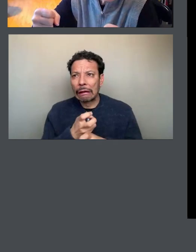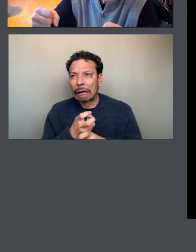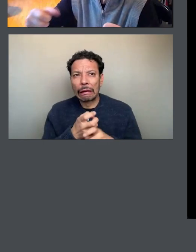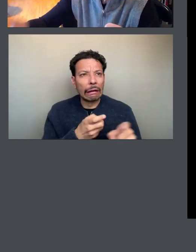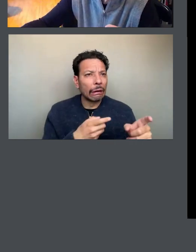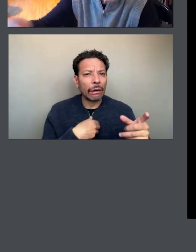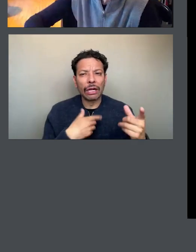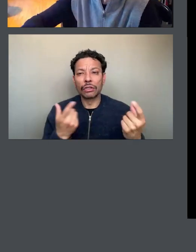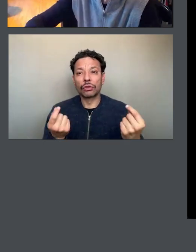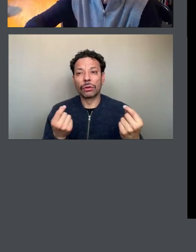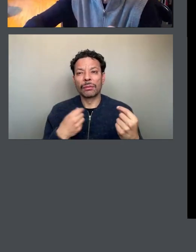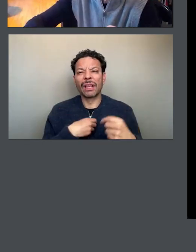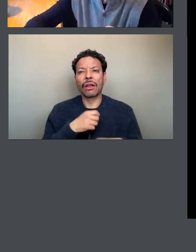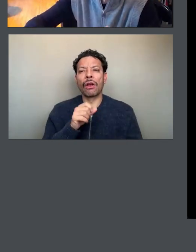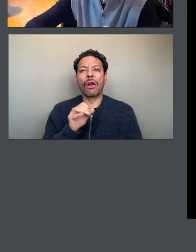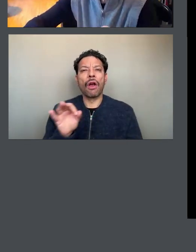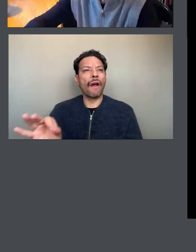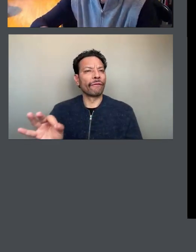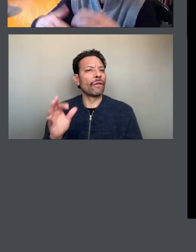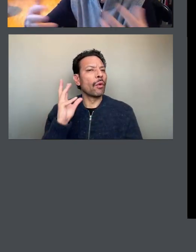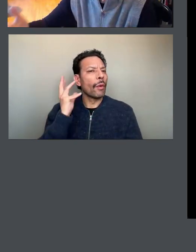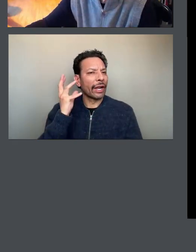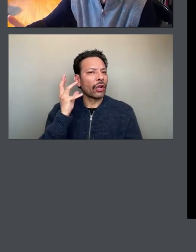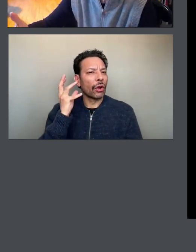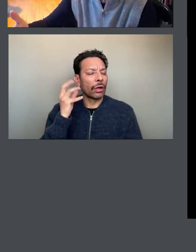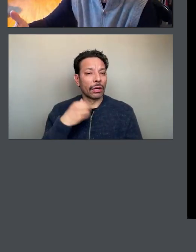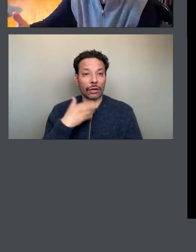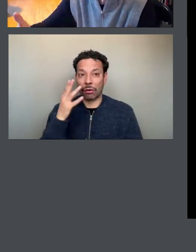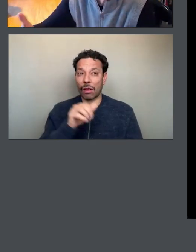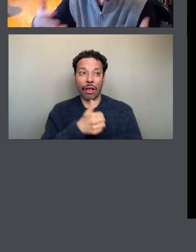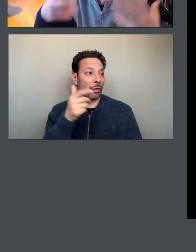do? I turn off the radio. I don't know if other